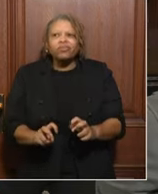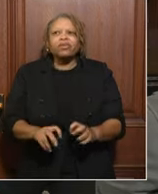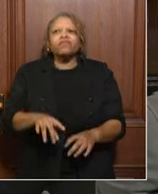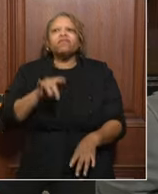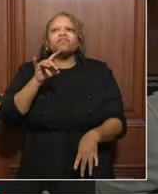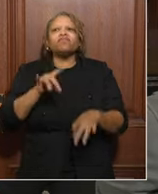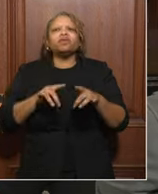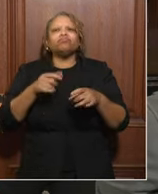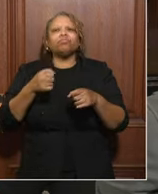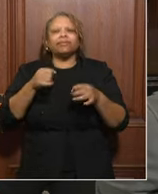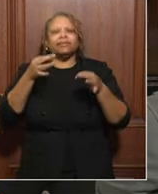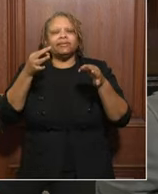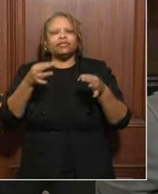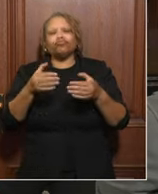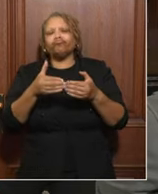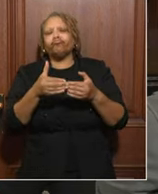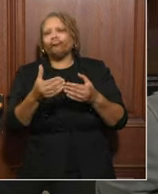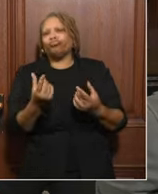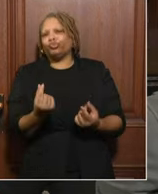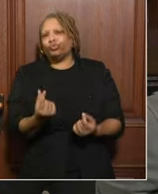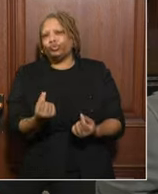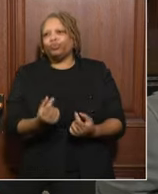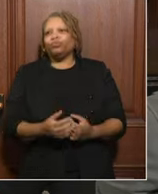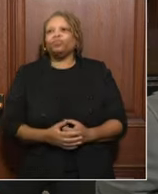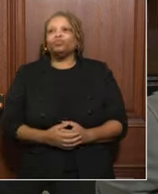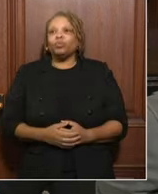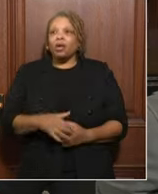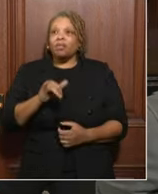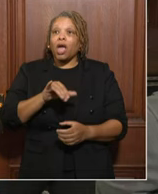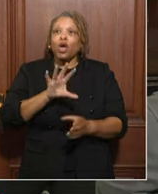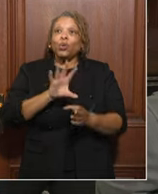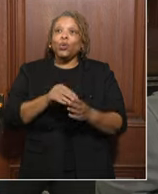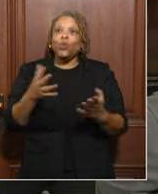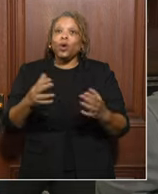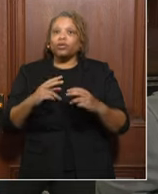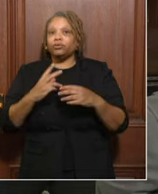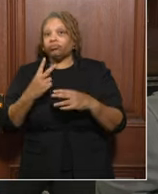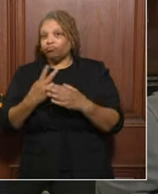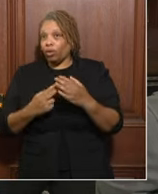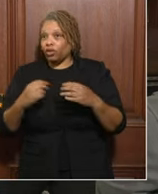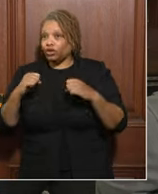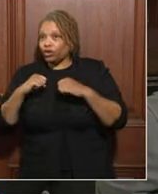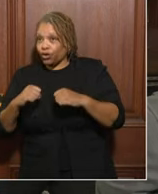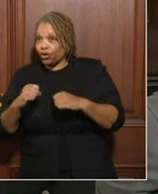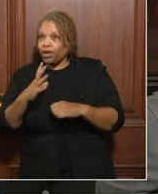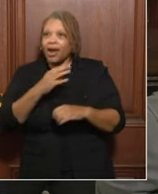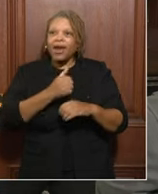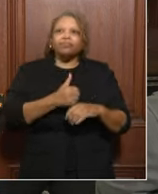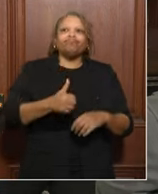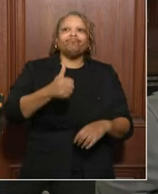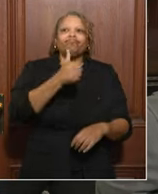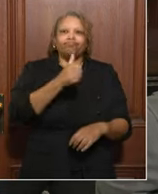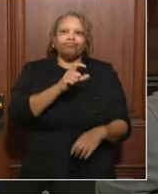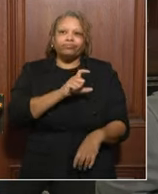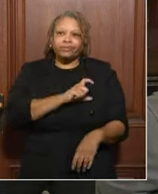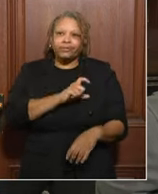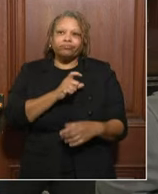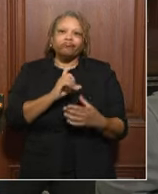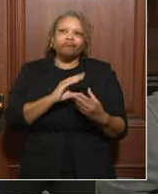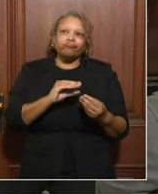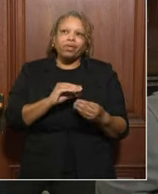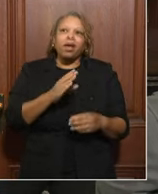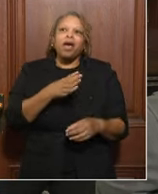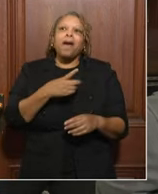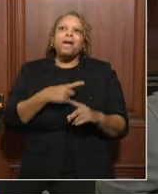that includes both the security apparatus that I think Chief Smith spoke eloquently about this morning, but also we're constantly looking at all of the